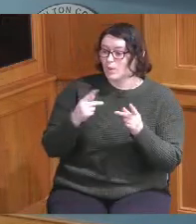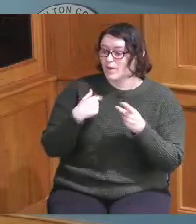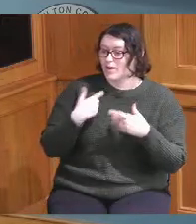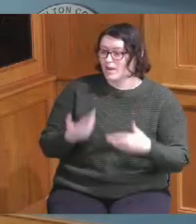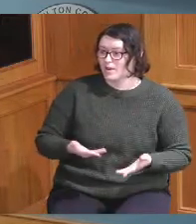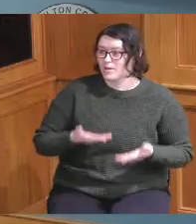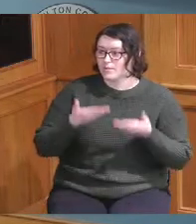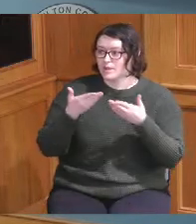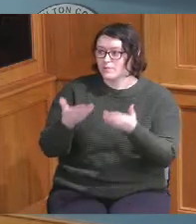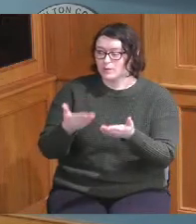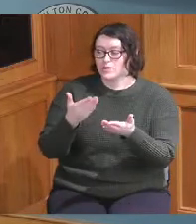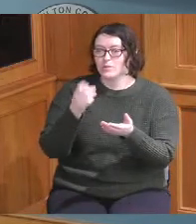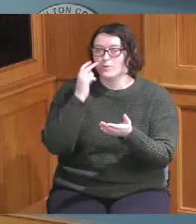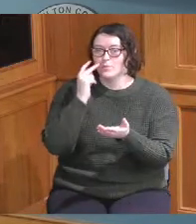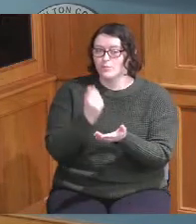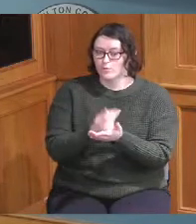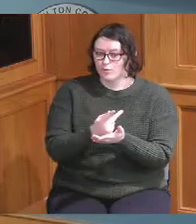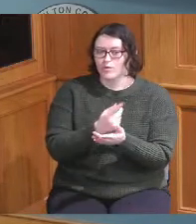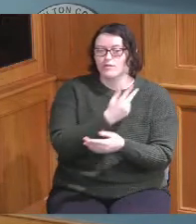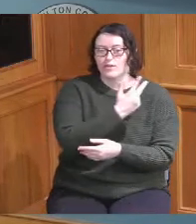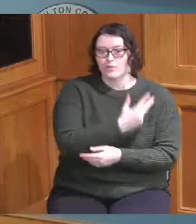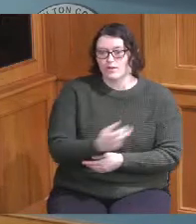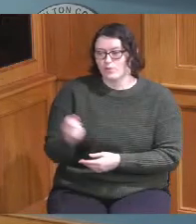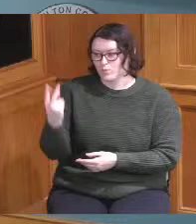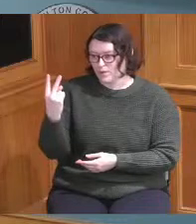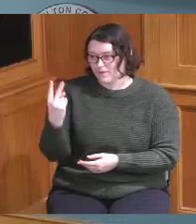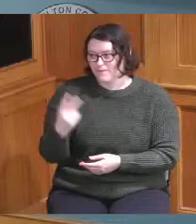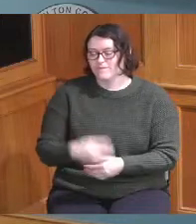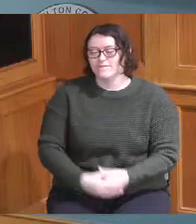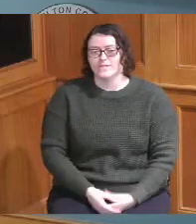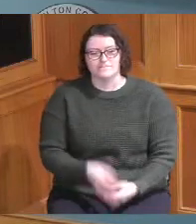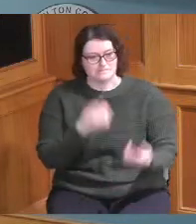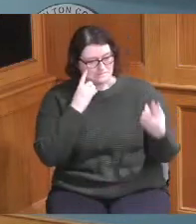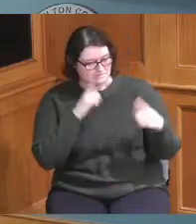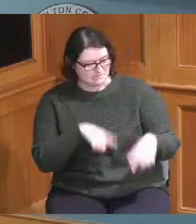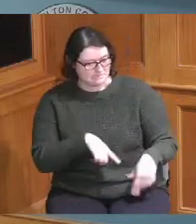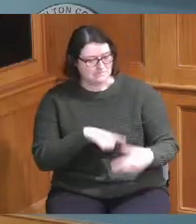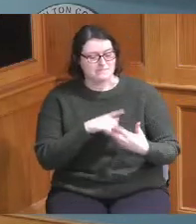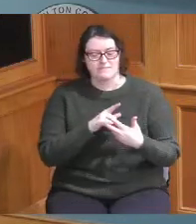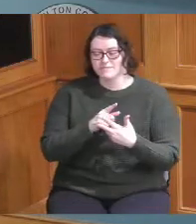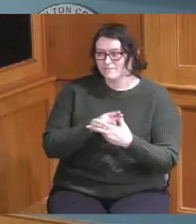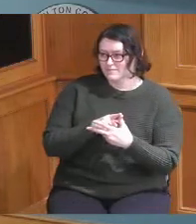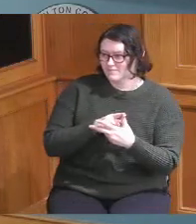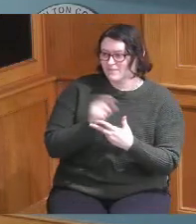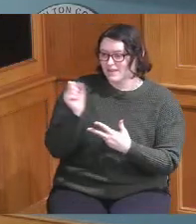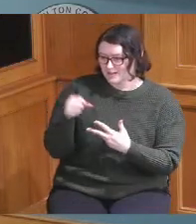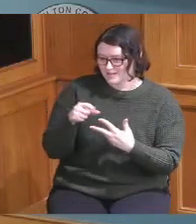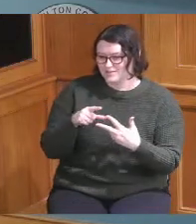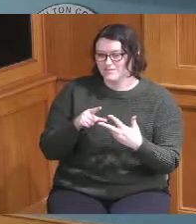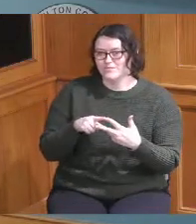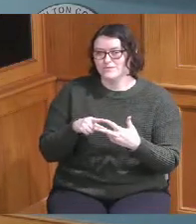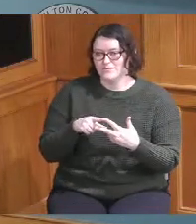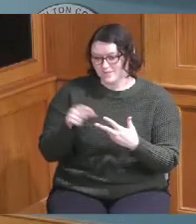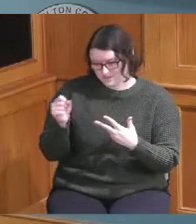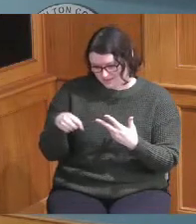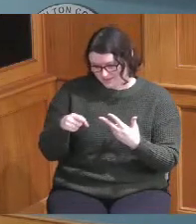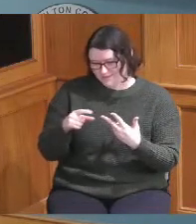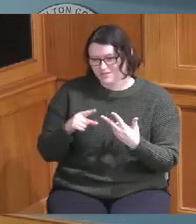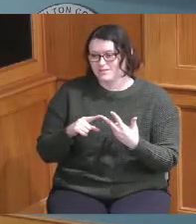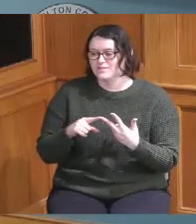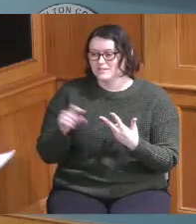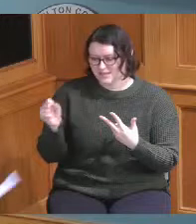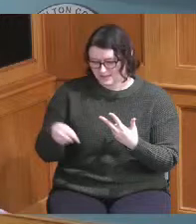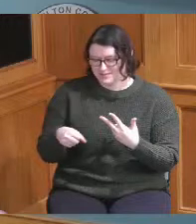that we approve of consent agenda items 3 through 12. Second. Commissioner Dreehouse? Yes. Commissioner Summer Dumas? Yes.